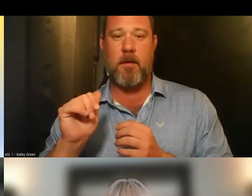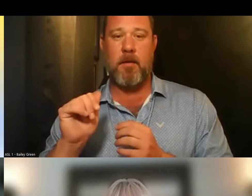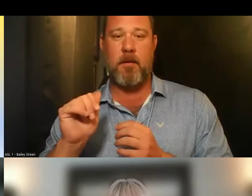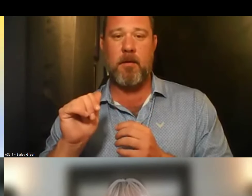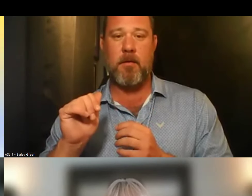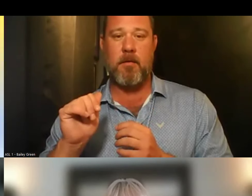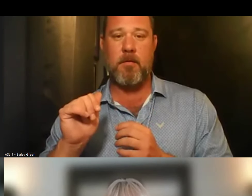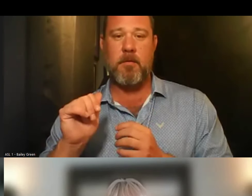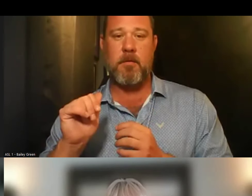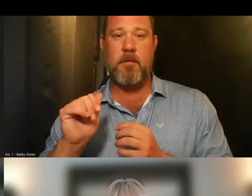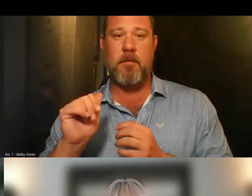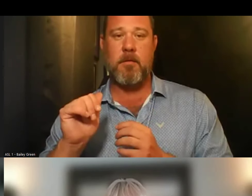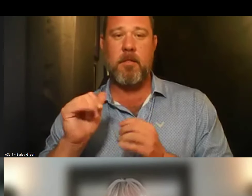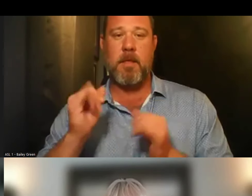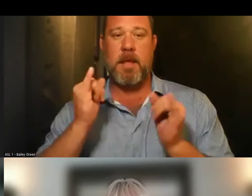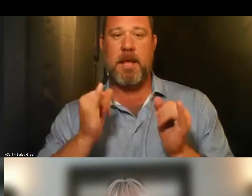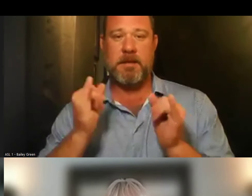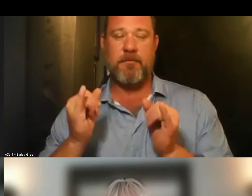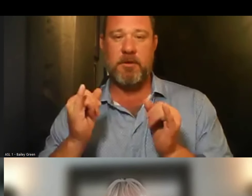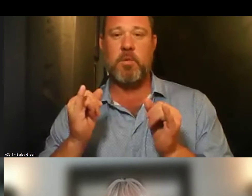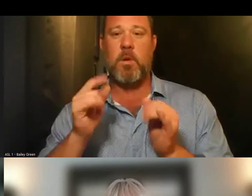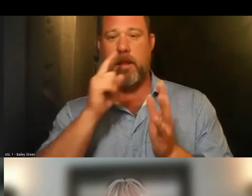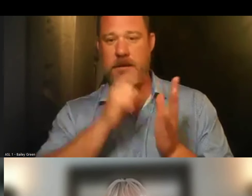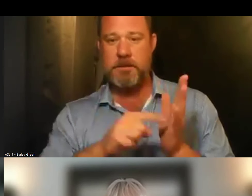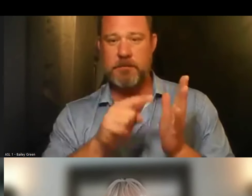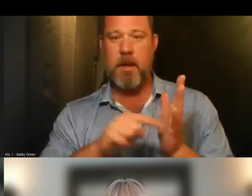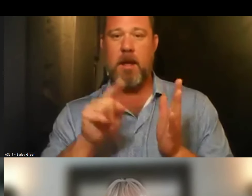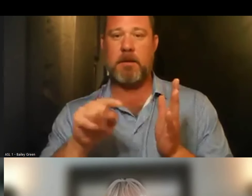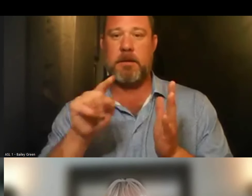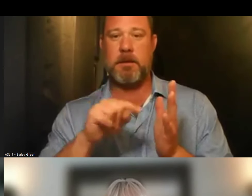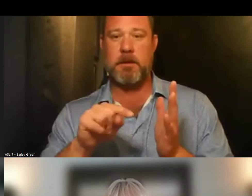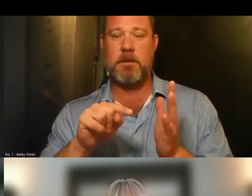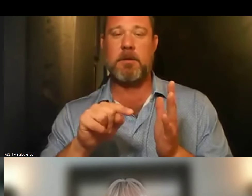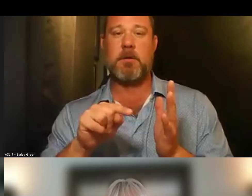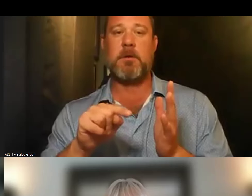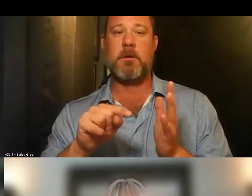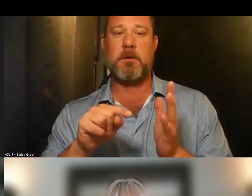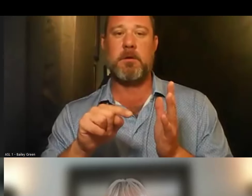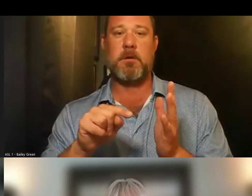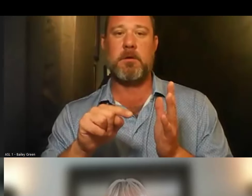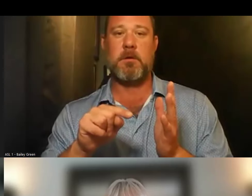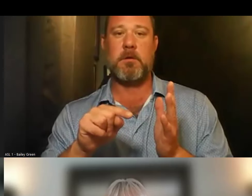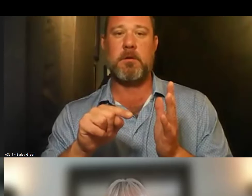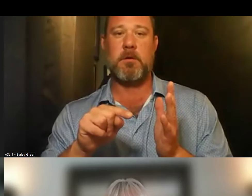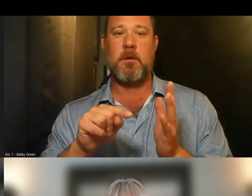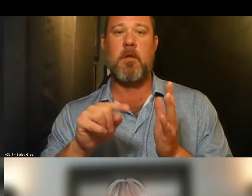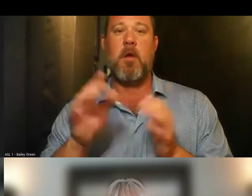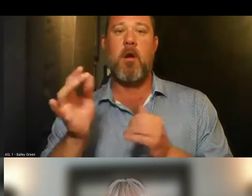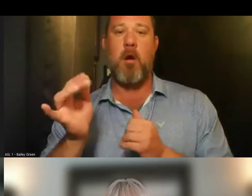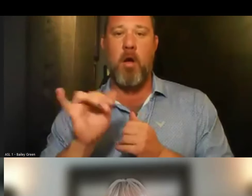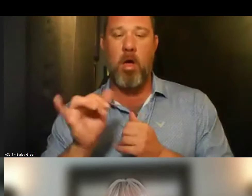program analysts, the individuals that are out inspecting the field, inspecting these facilities. They're